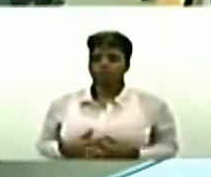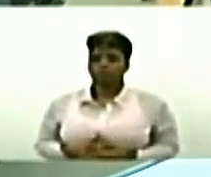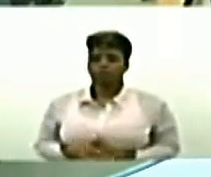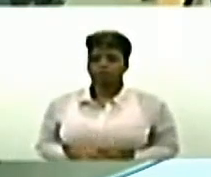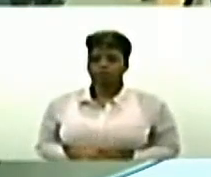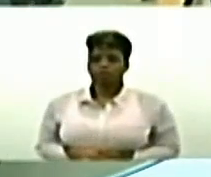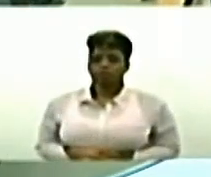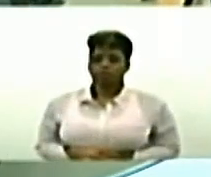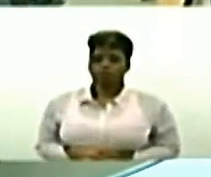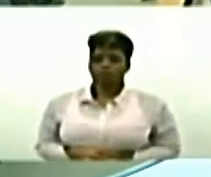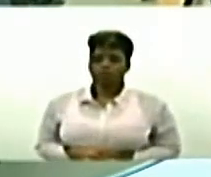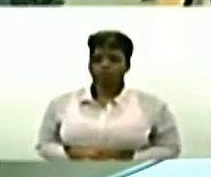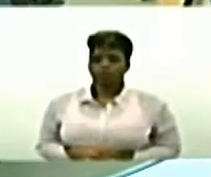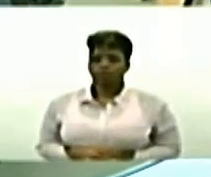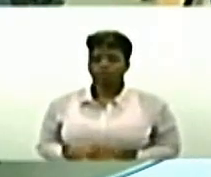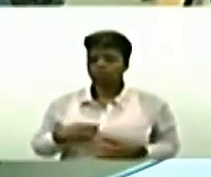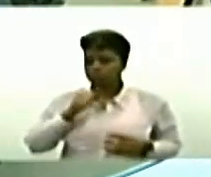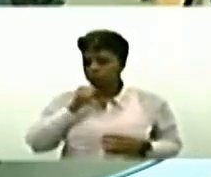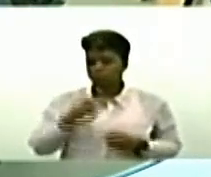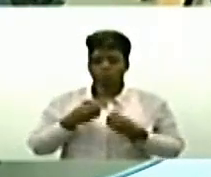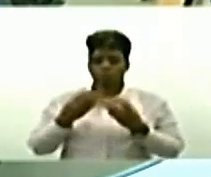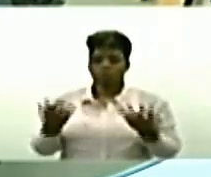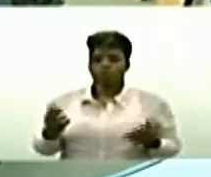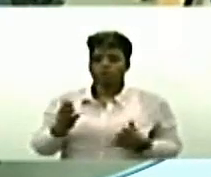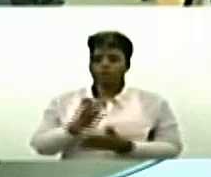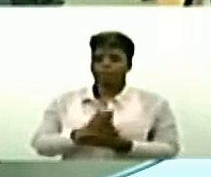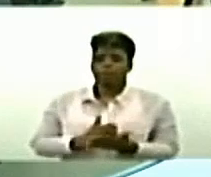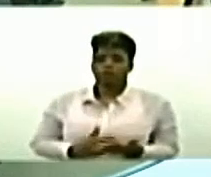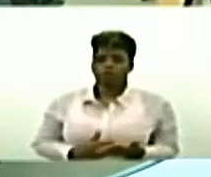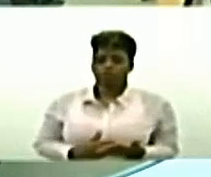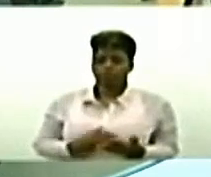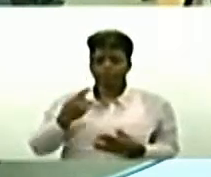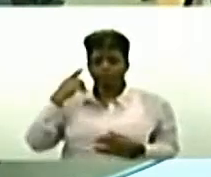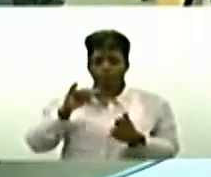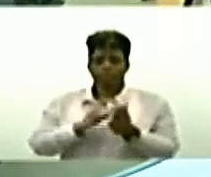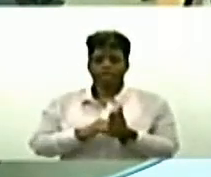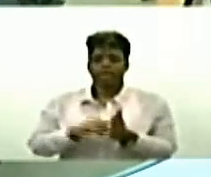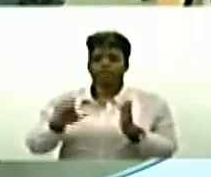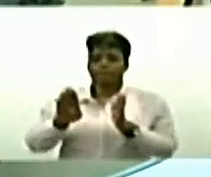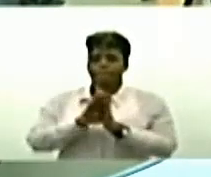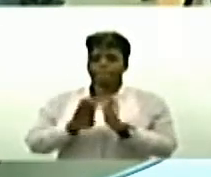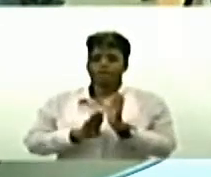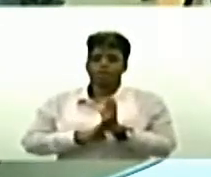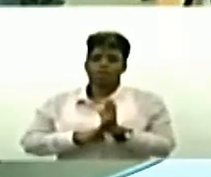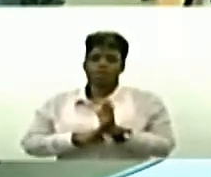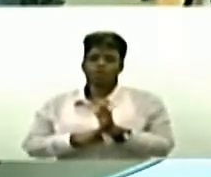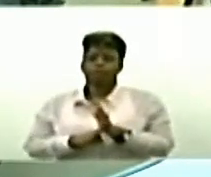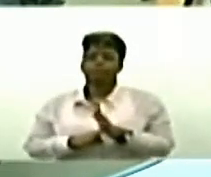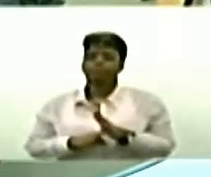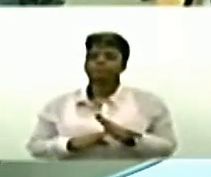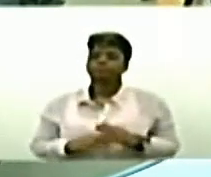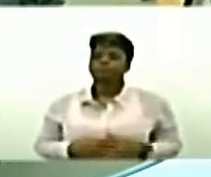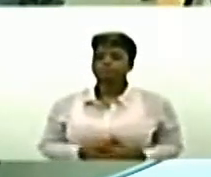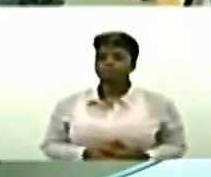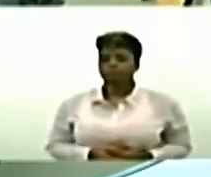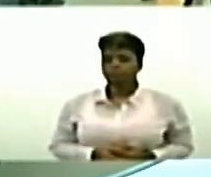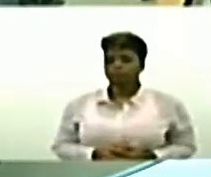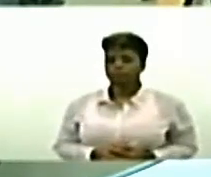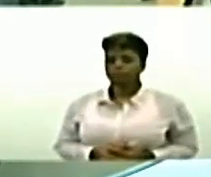It's just really 2 sections, a short title, and then amendment to section 12 of the Principal